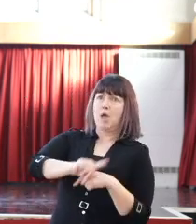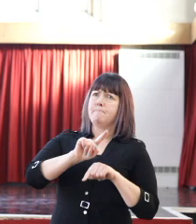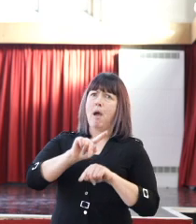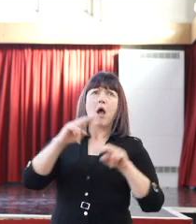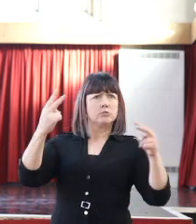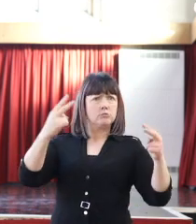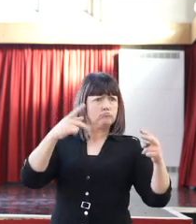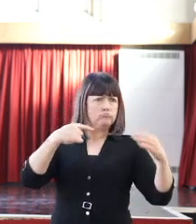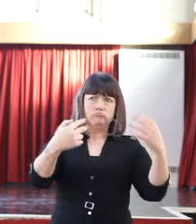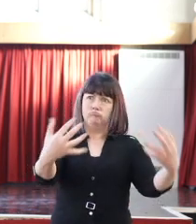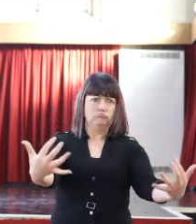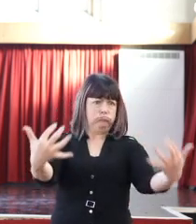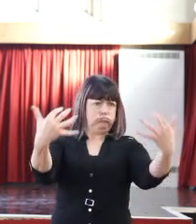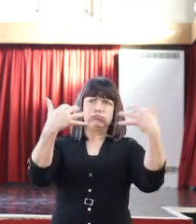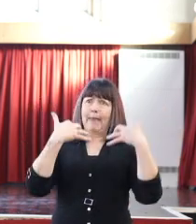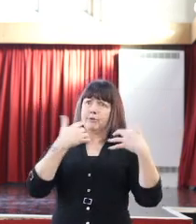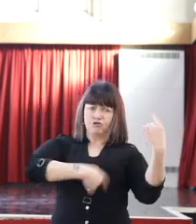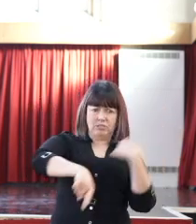their home.